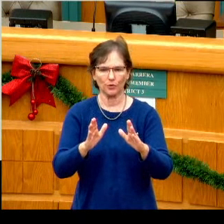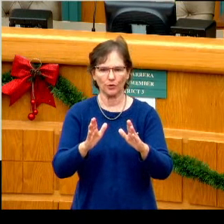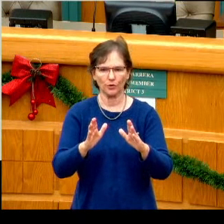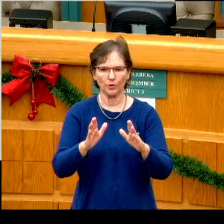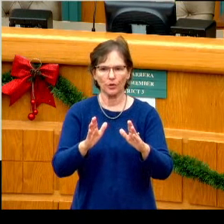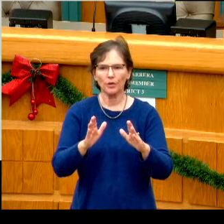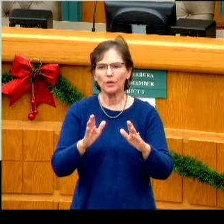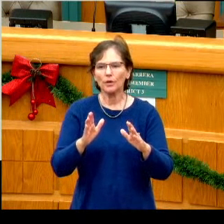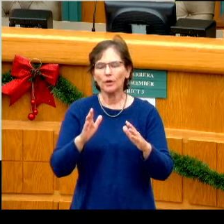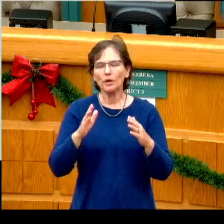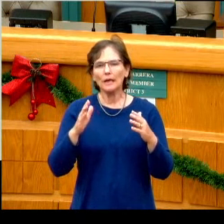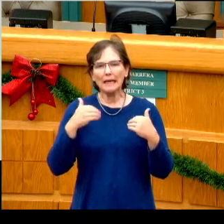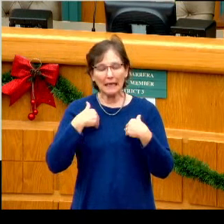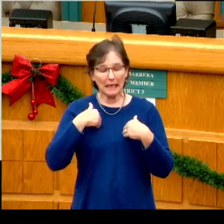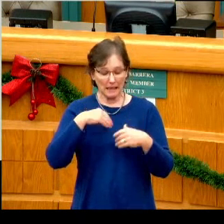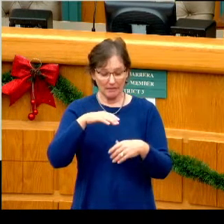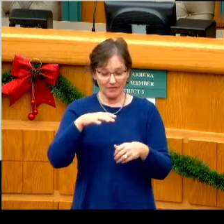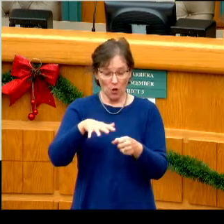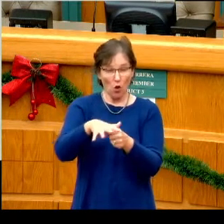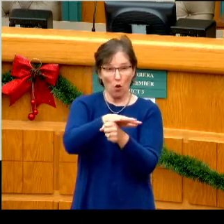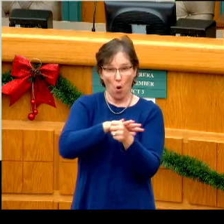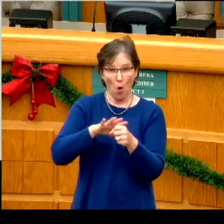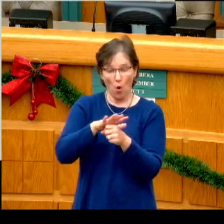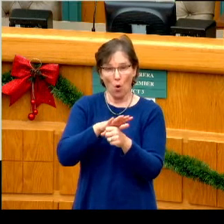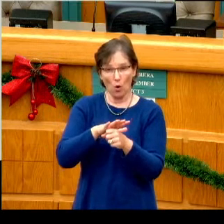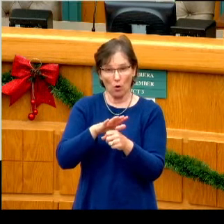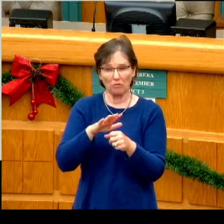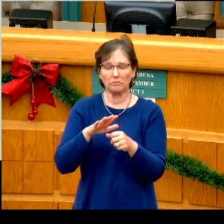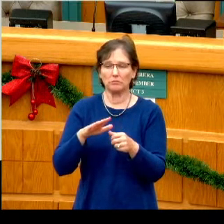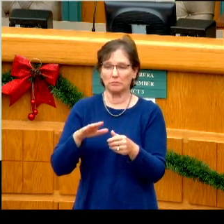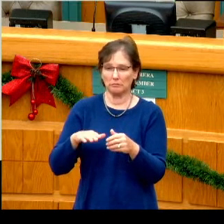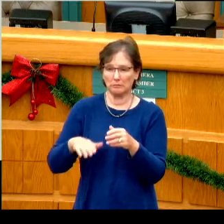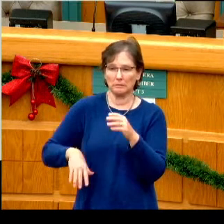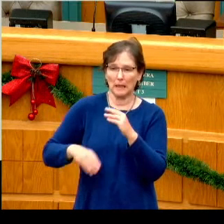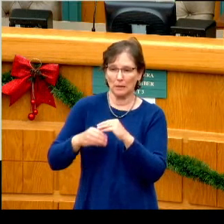28,661 confirmed COVID cases. In the Coastal Bend,